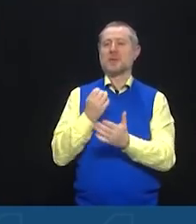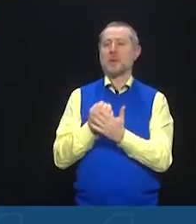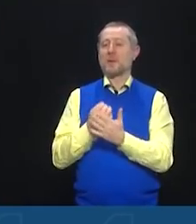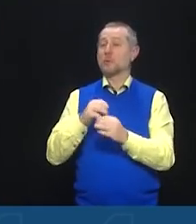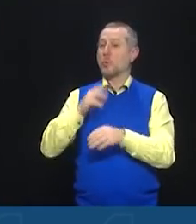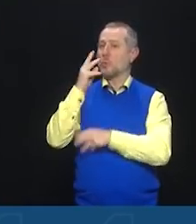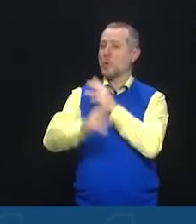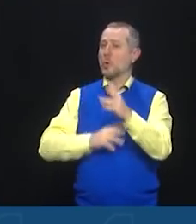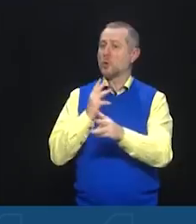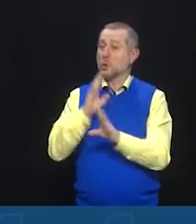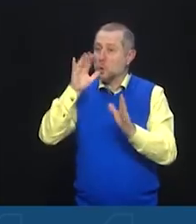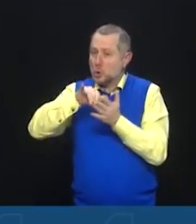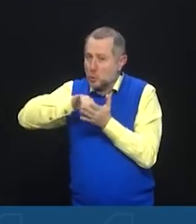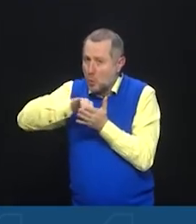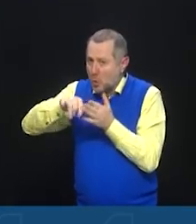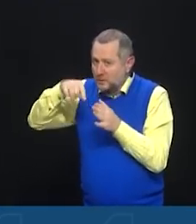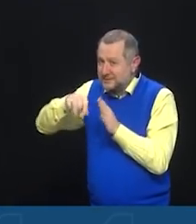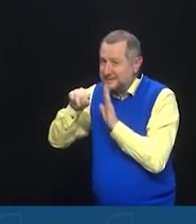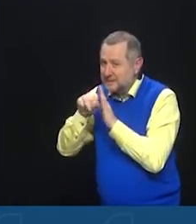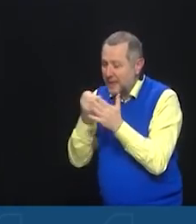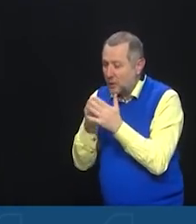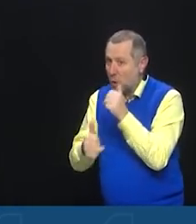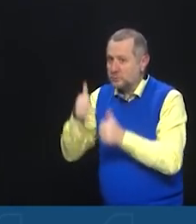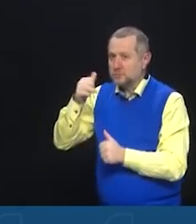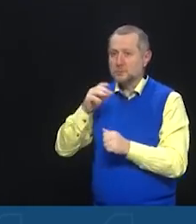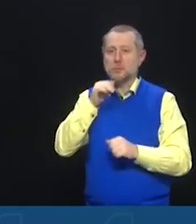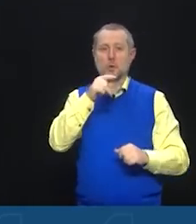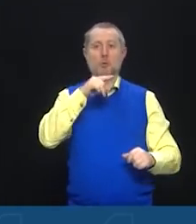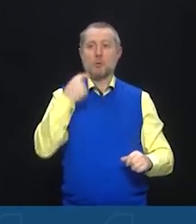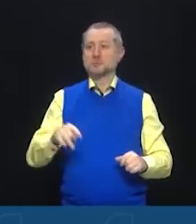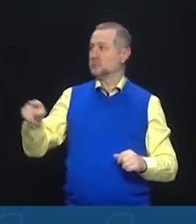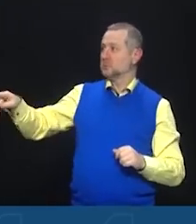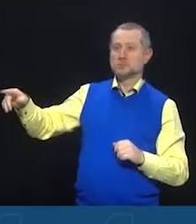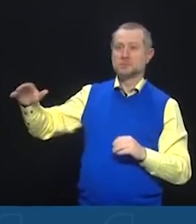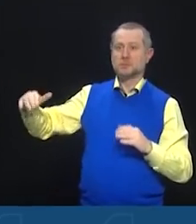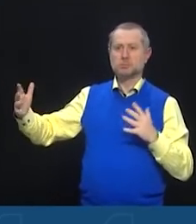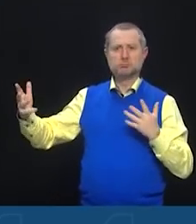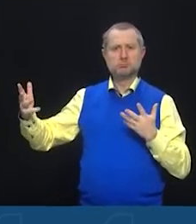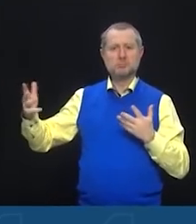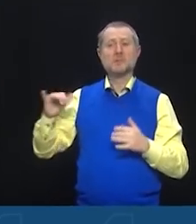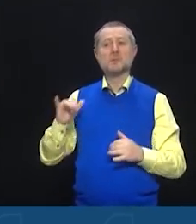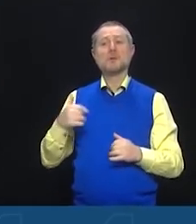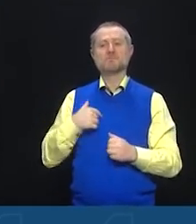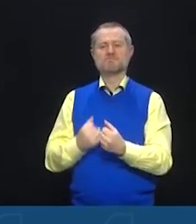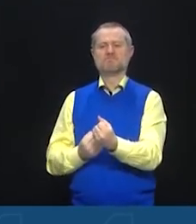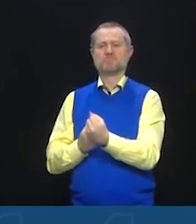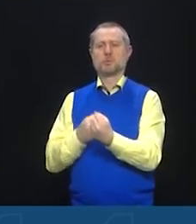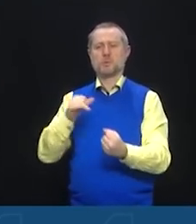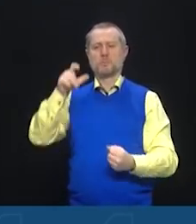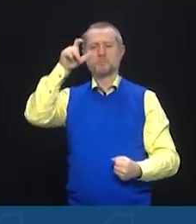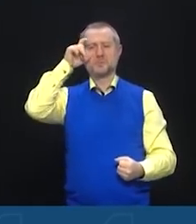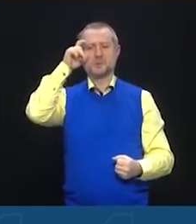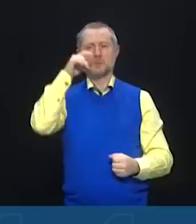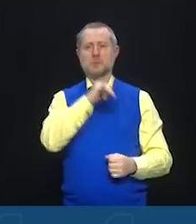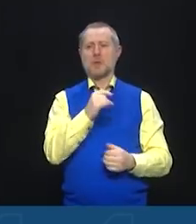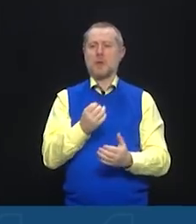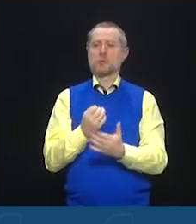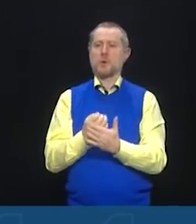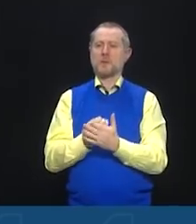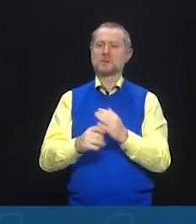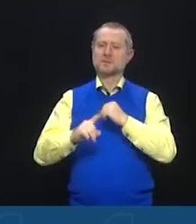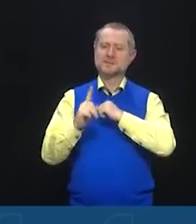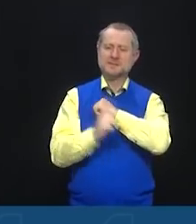realize the unique power that we have to join President Biden in economic sanctions, as well as to look at exactly